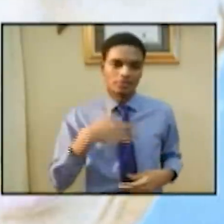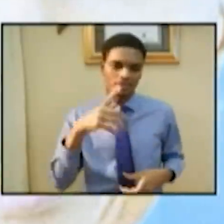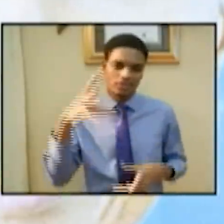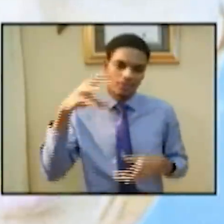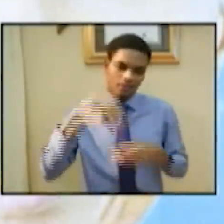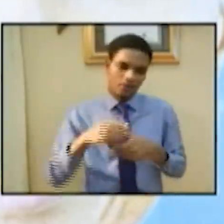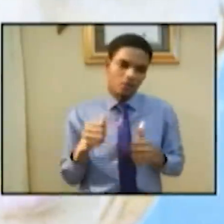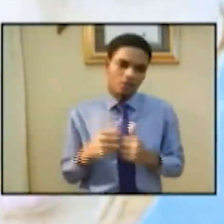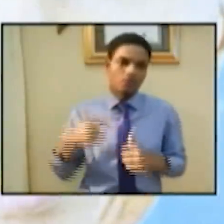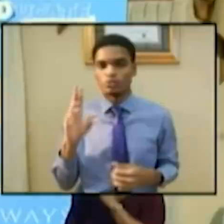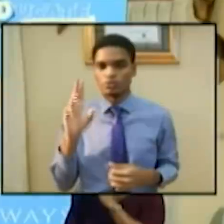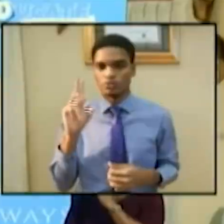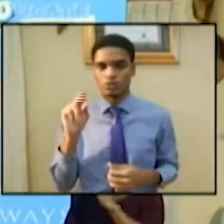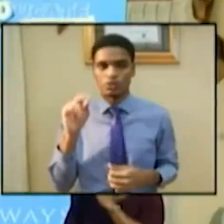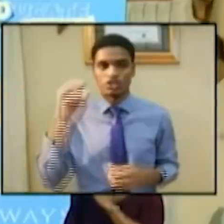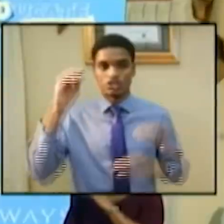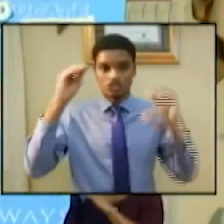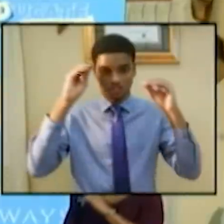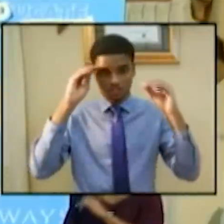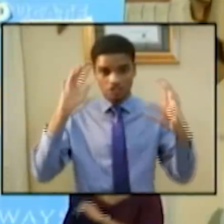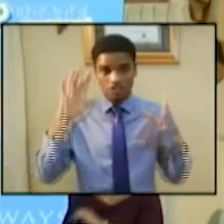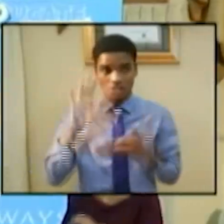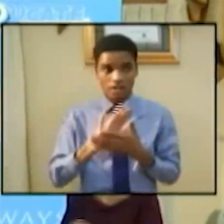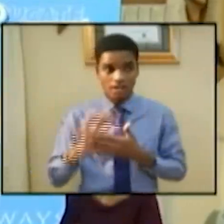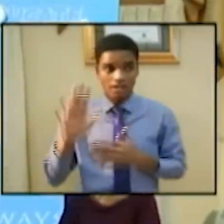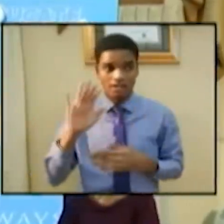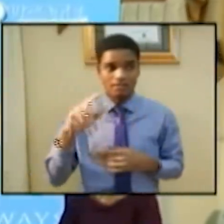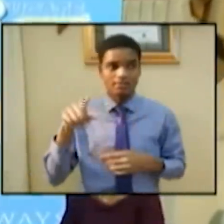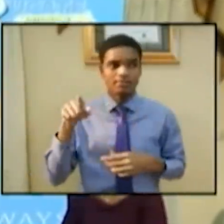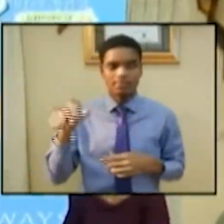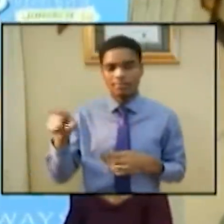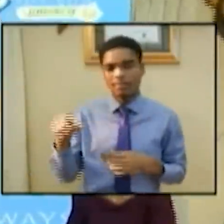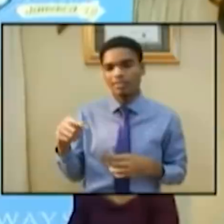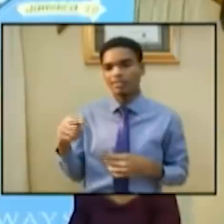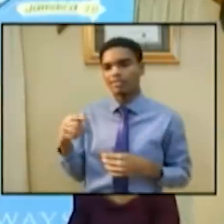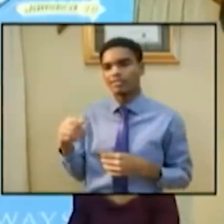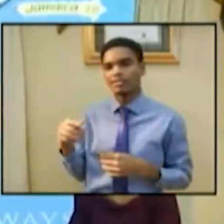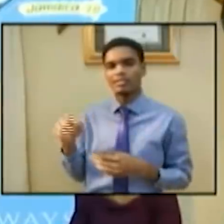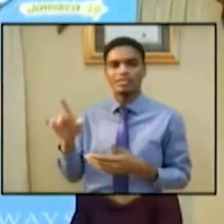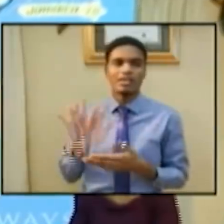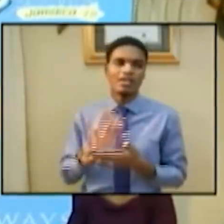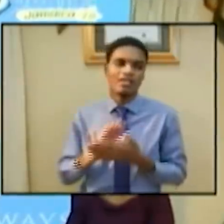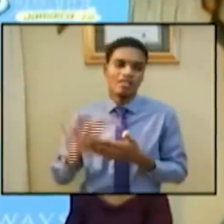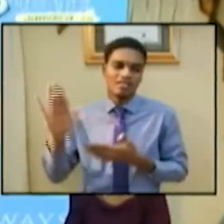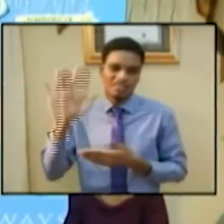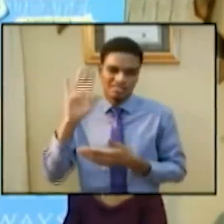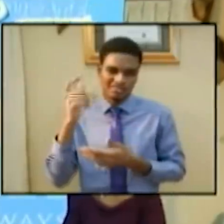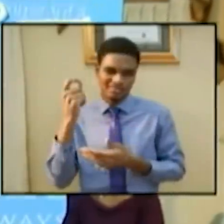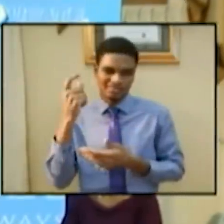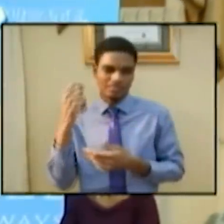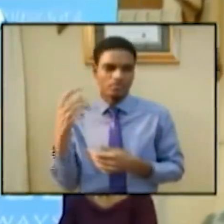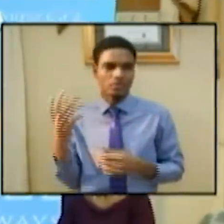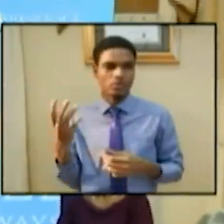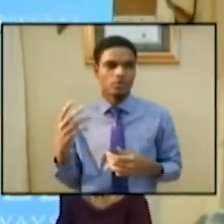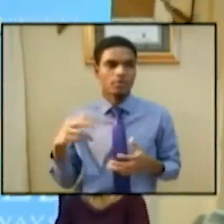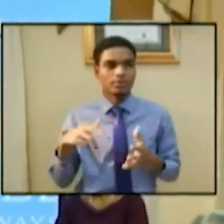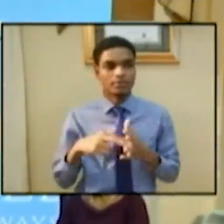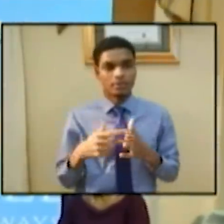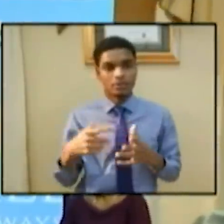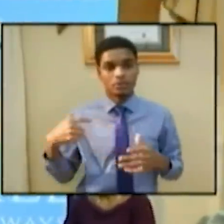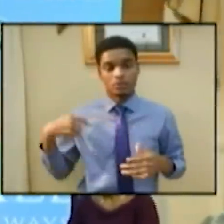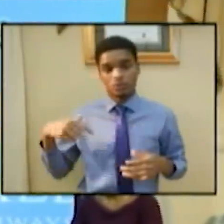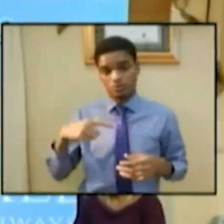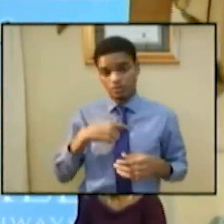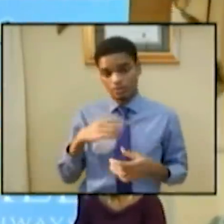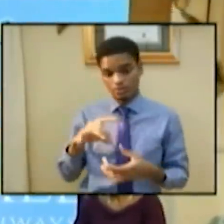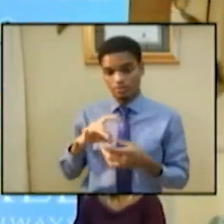the interest of your child. Speaking at a virtual town hall on the country's Sixth Form Pathways program, Ms. Williams says it is